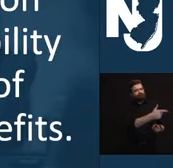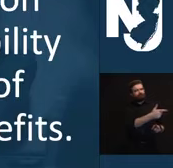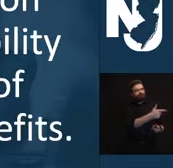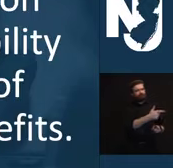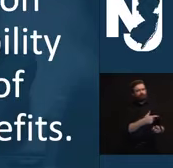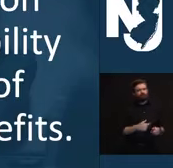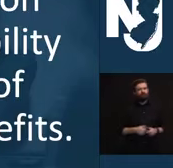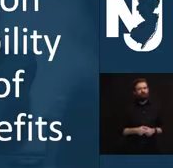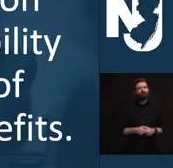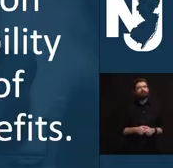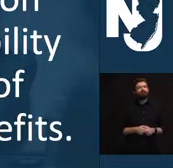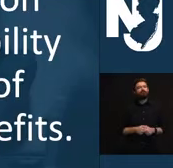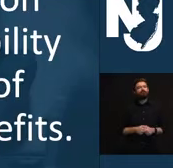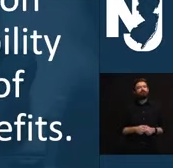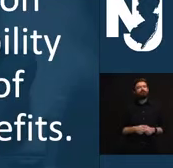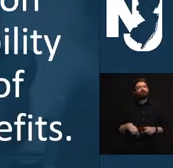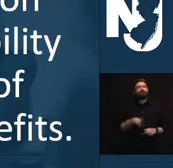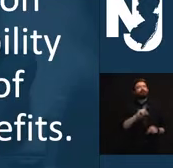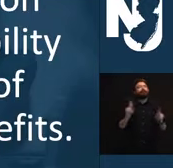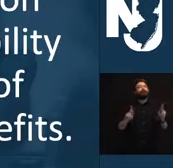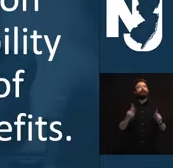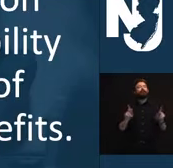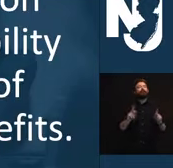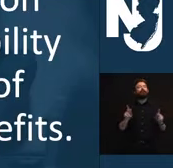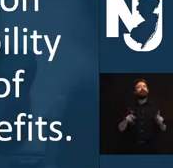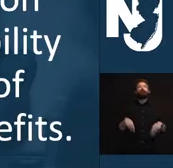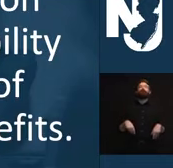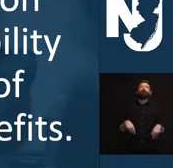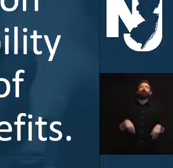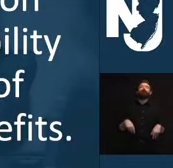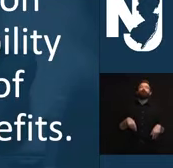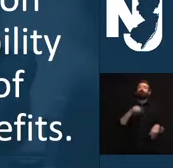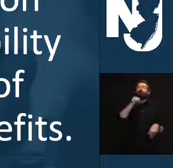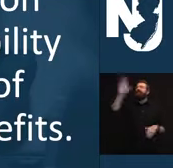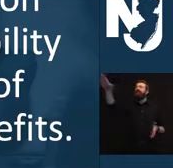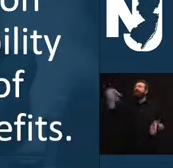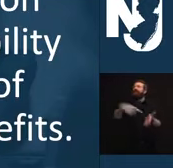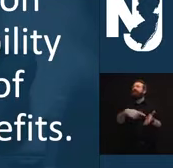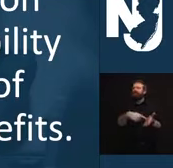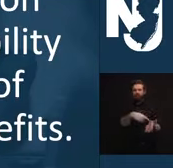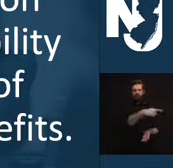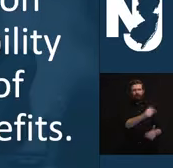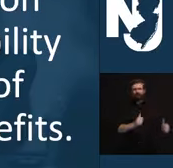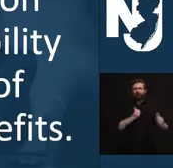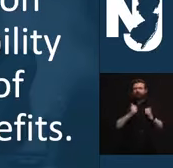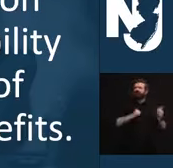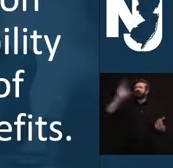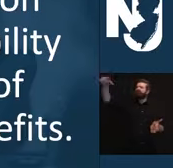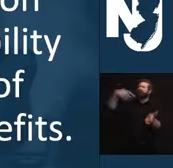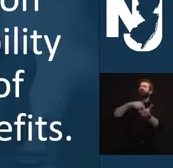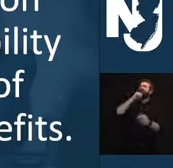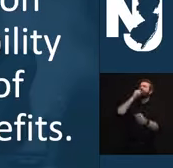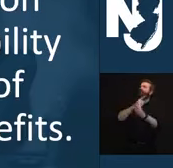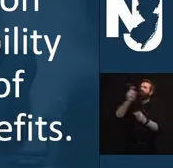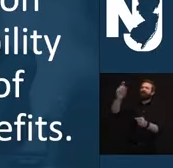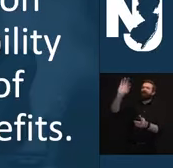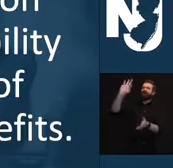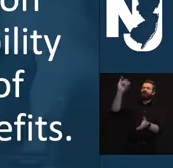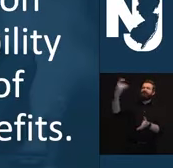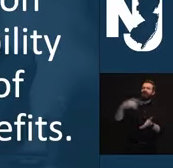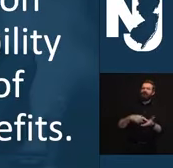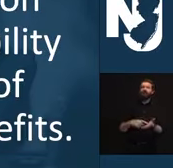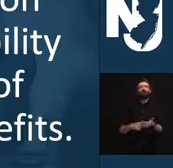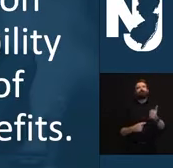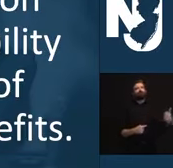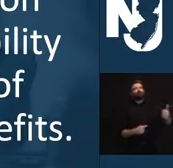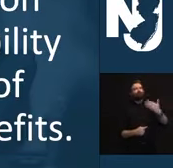their hand and goes in and says, listen, this isn't right. This needs to be corrected. And that's a huge deal. And Chrissy said